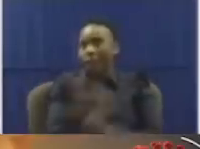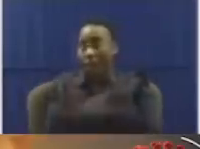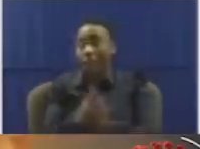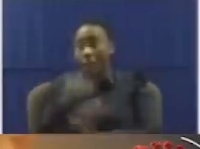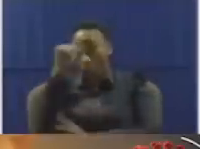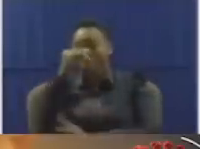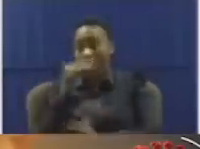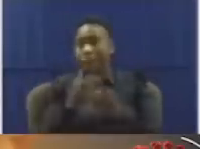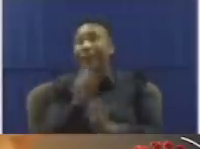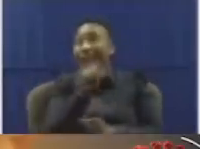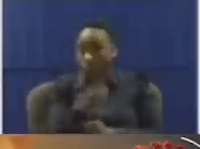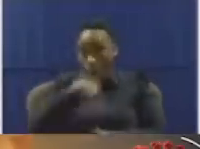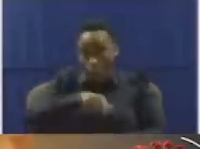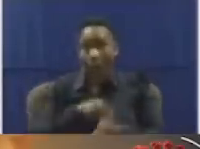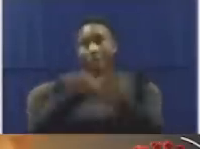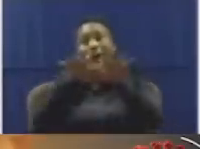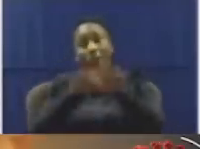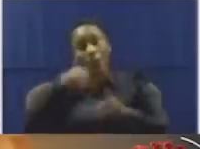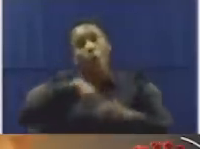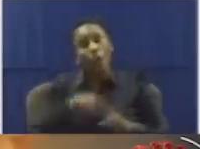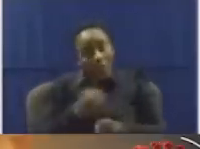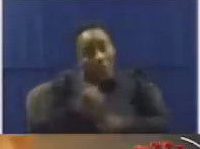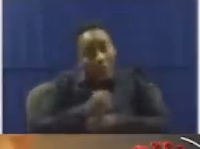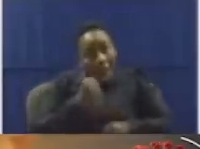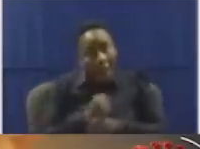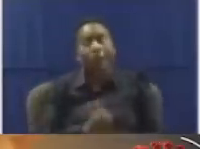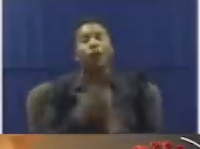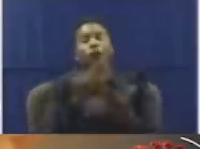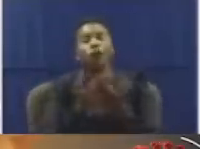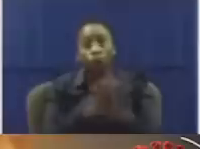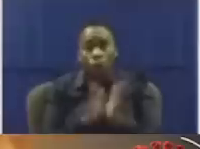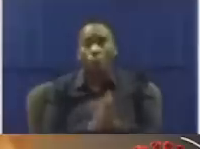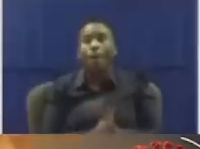we're Parliament, and that's our job, to hold the executive accountable.